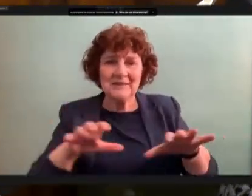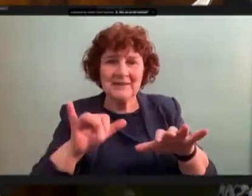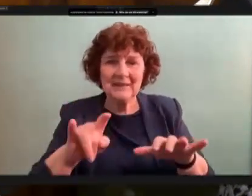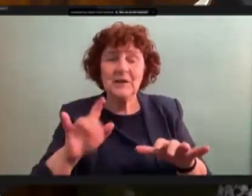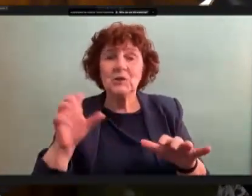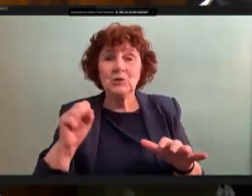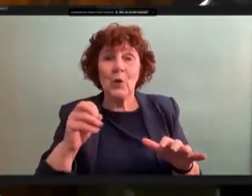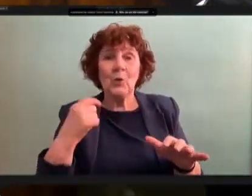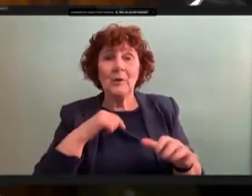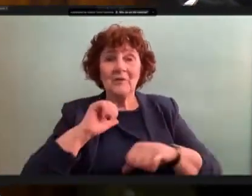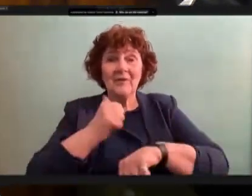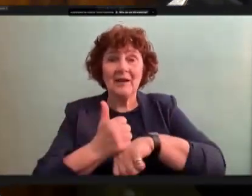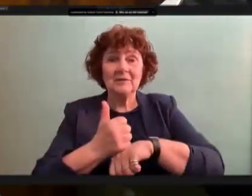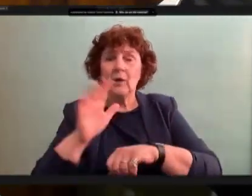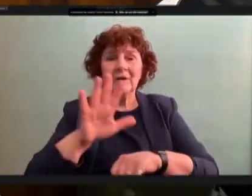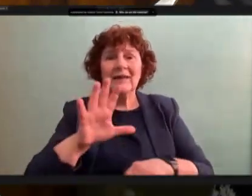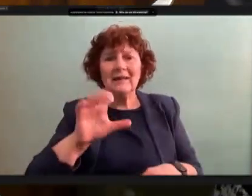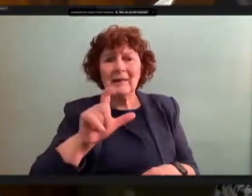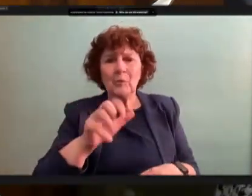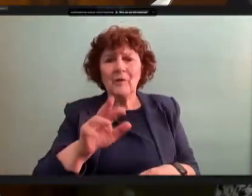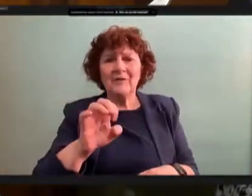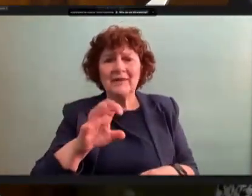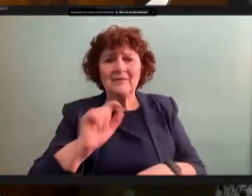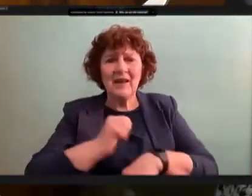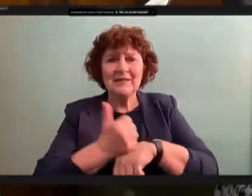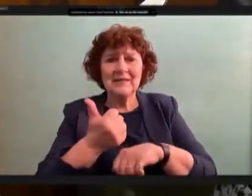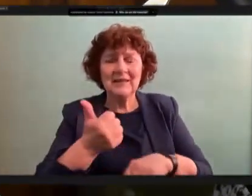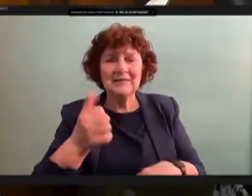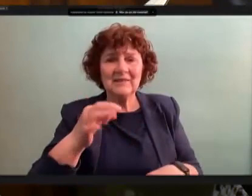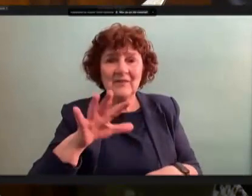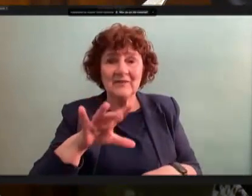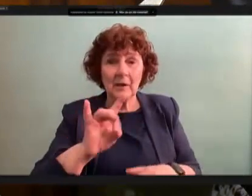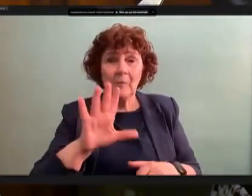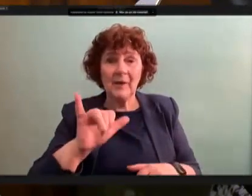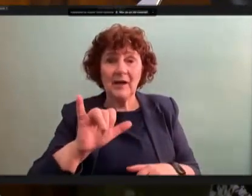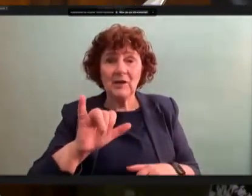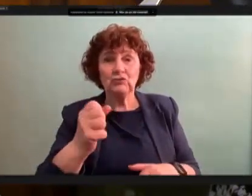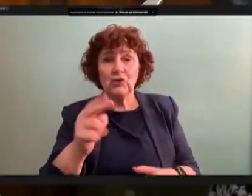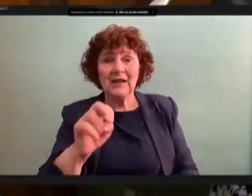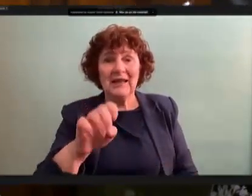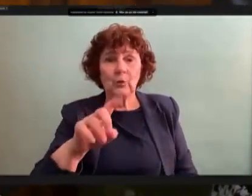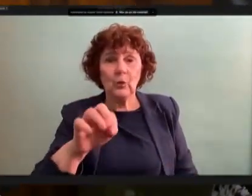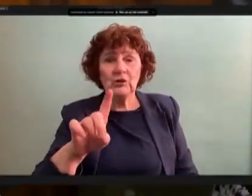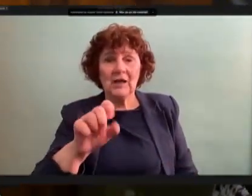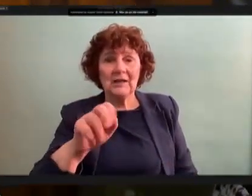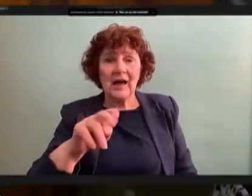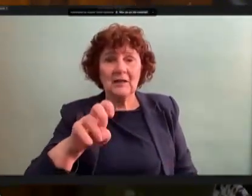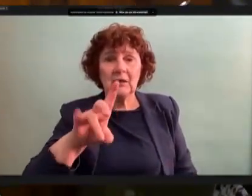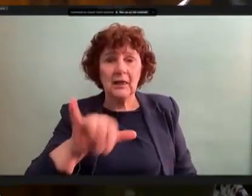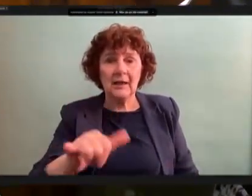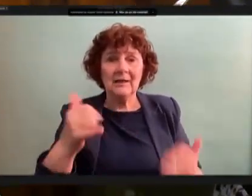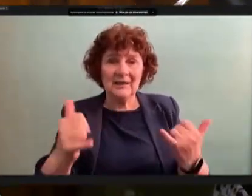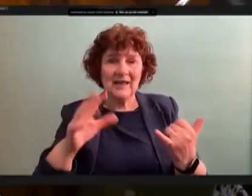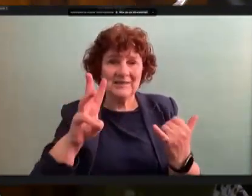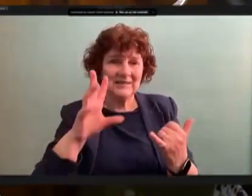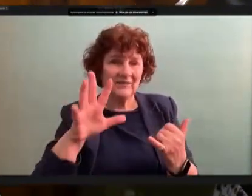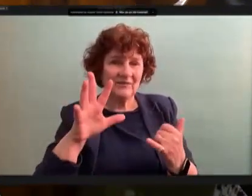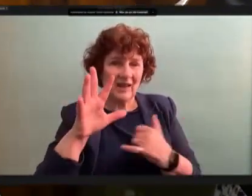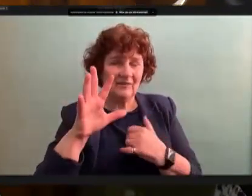founded in 1958 by John Edward Connolly, the Gateway Clipper Fleet is celebrating its 65th